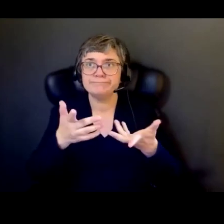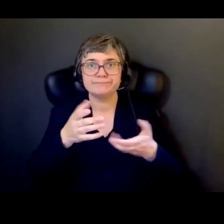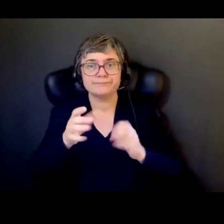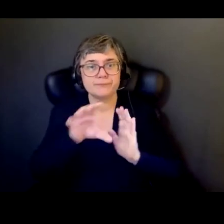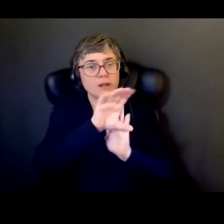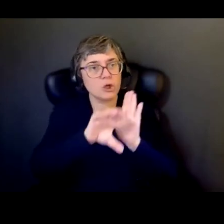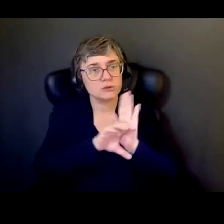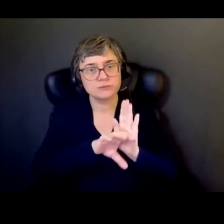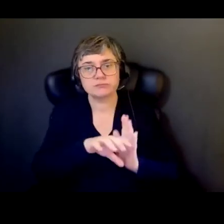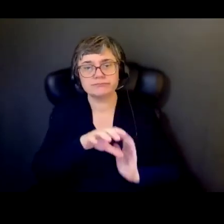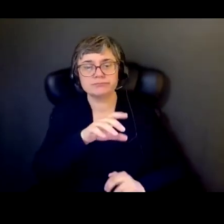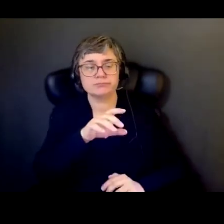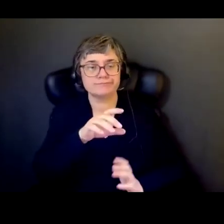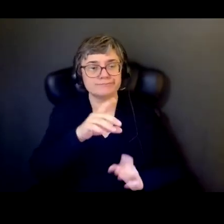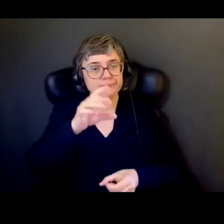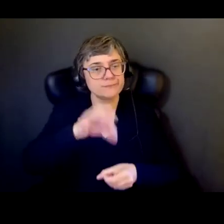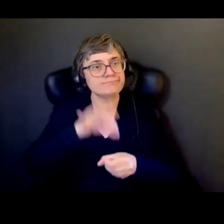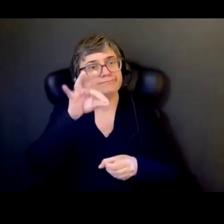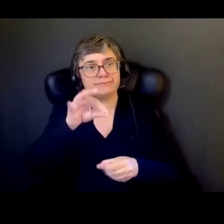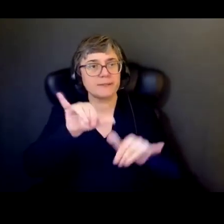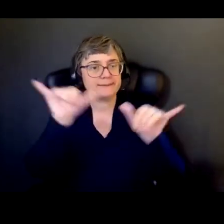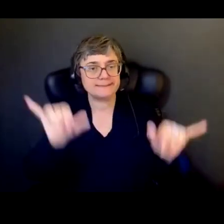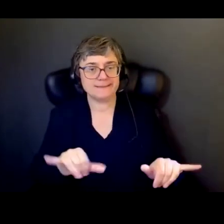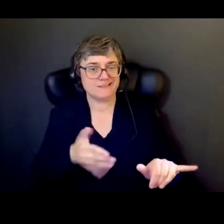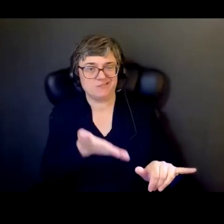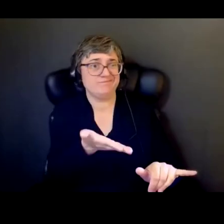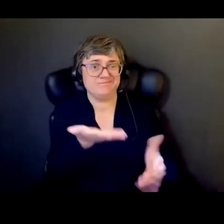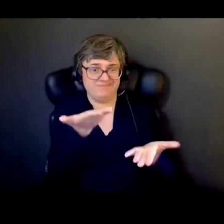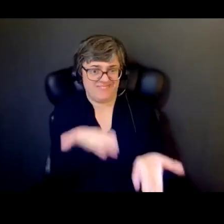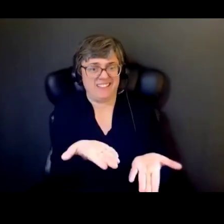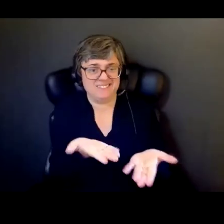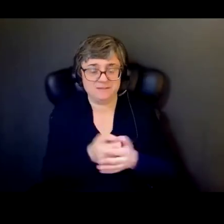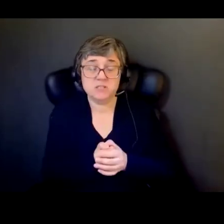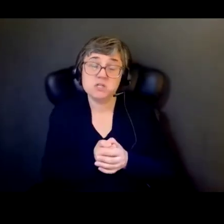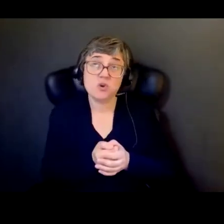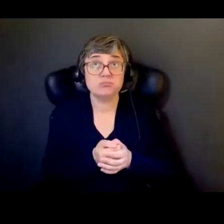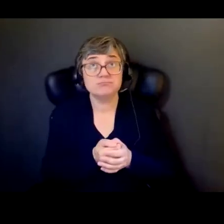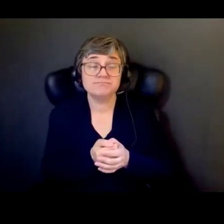thought. As Canadians, we are fortunate to participate in a